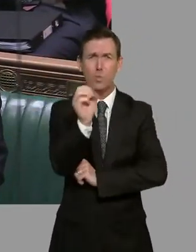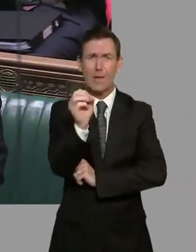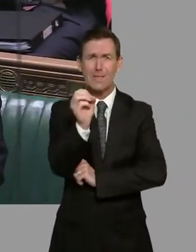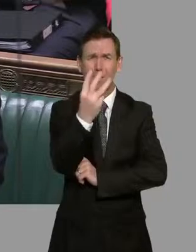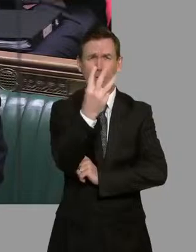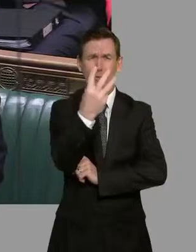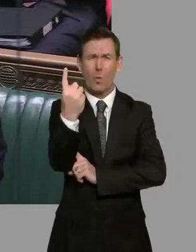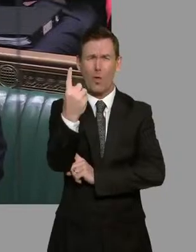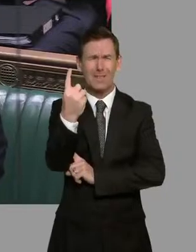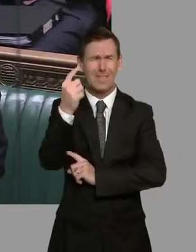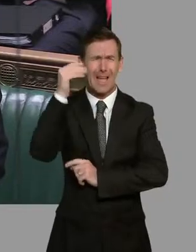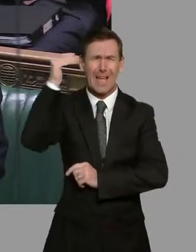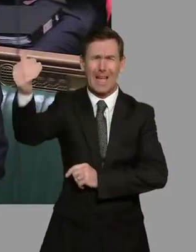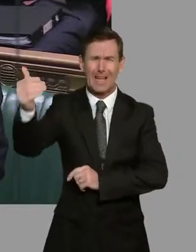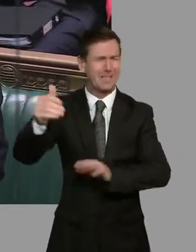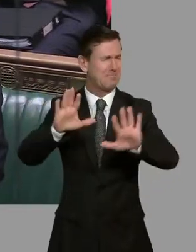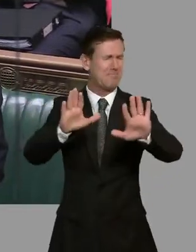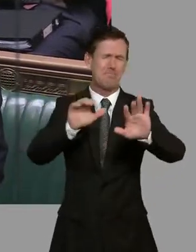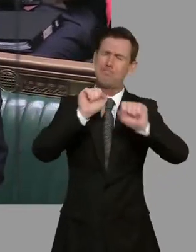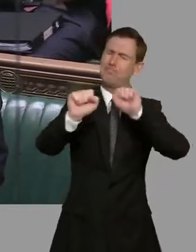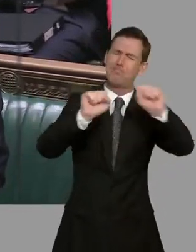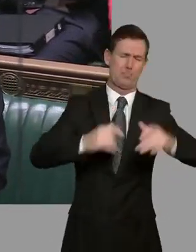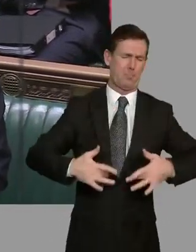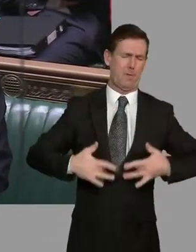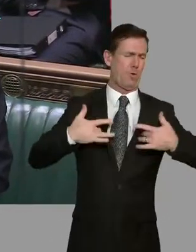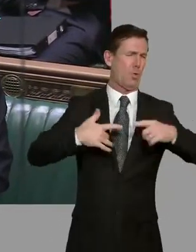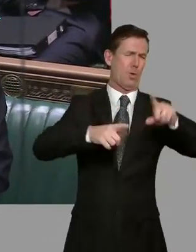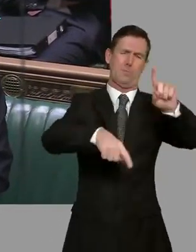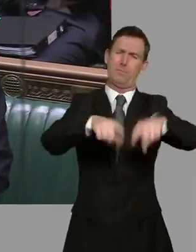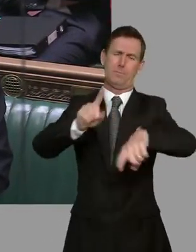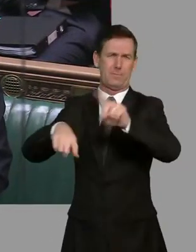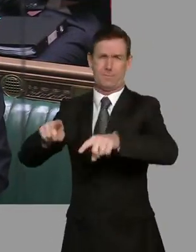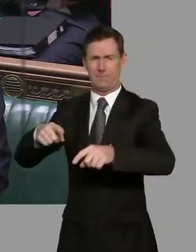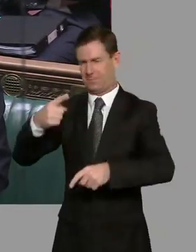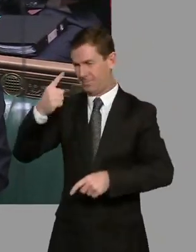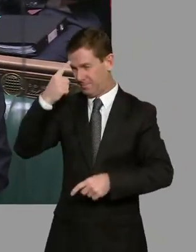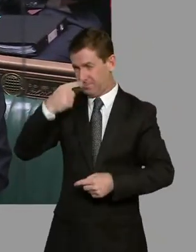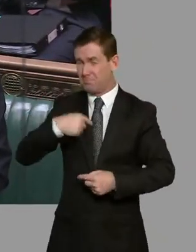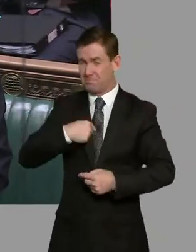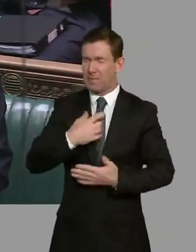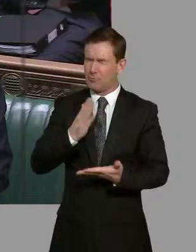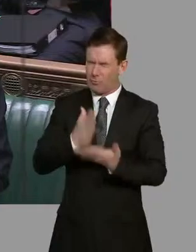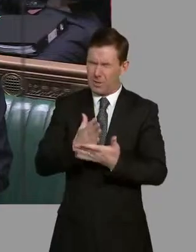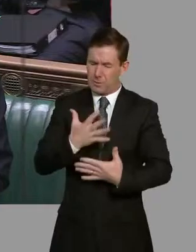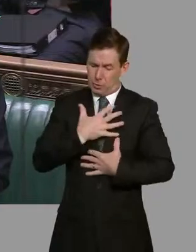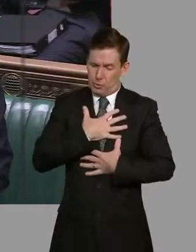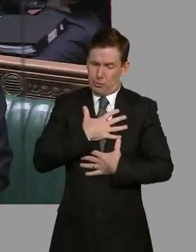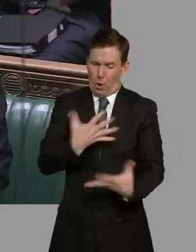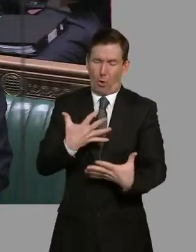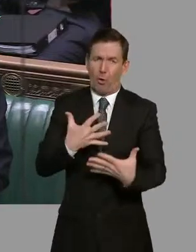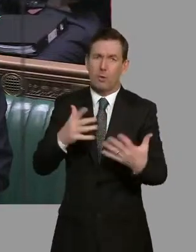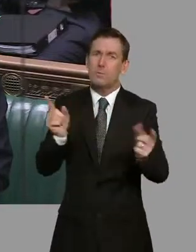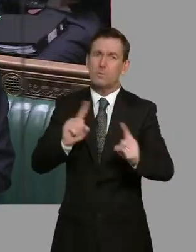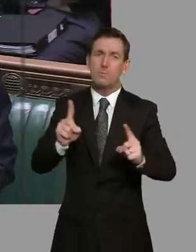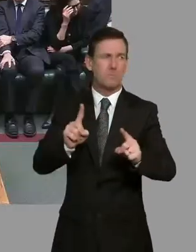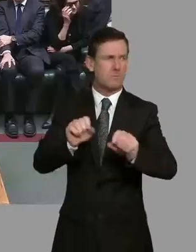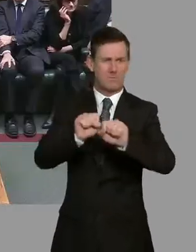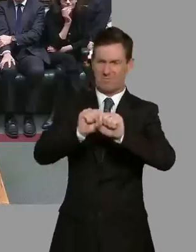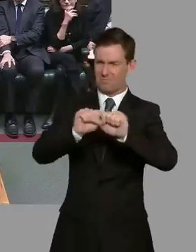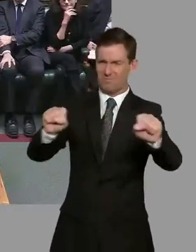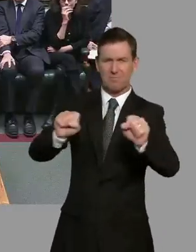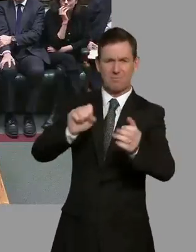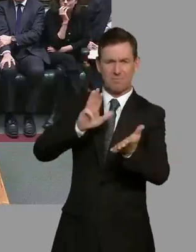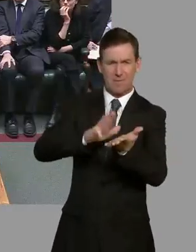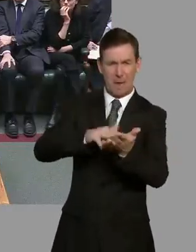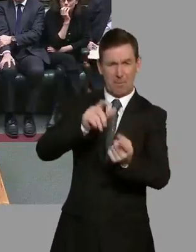needed, what I find shocking is that anyone in this House would vote down the Children's Wellbeing Bill this afternoon,